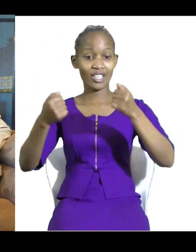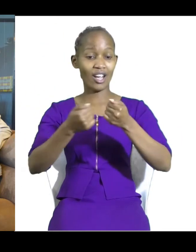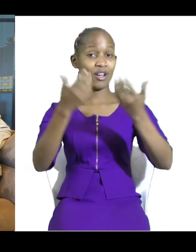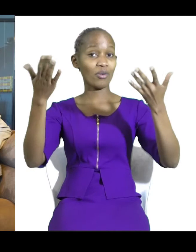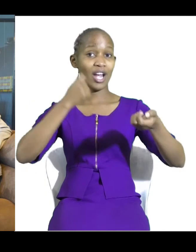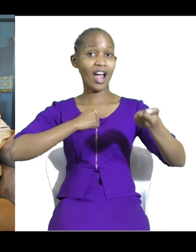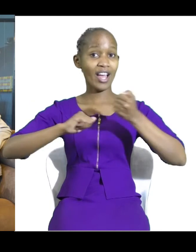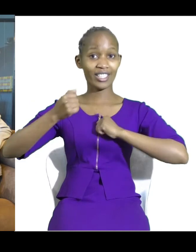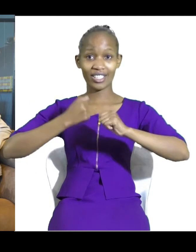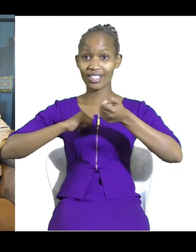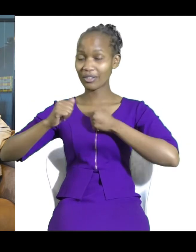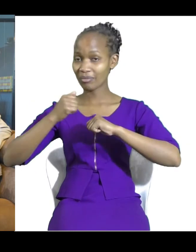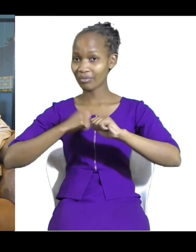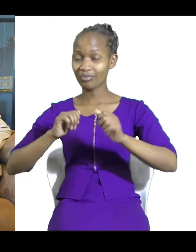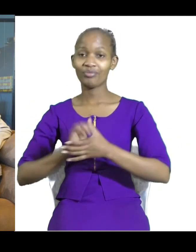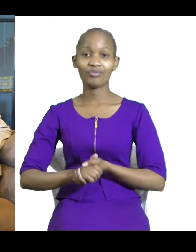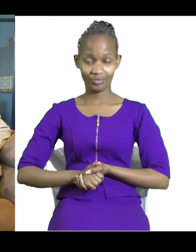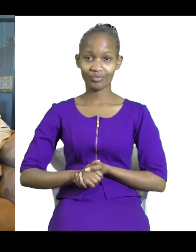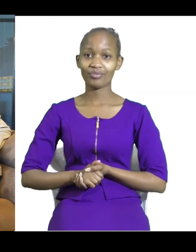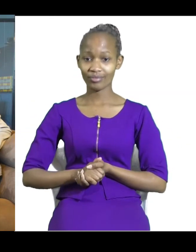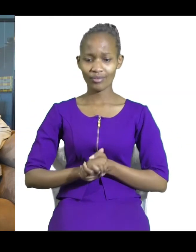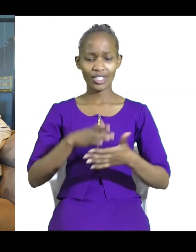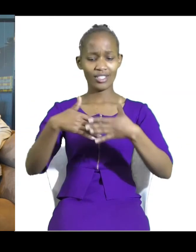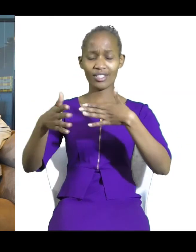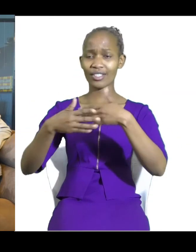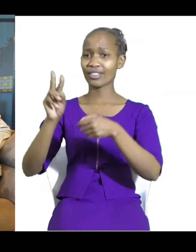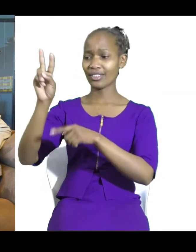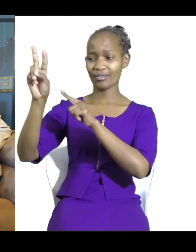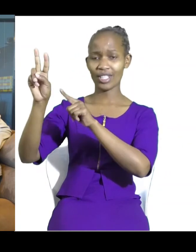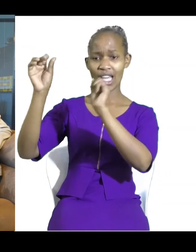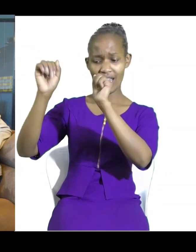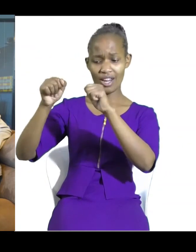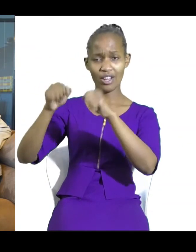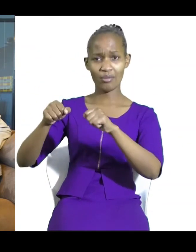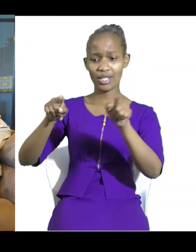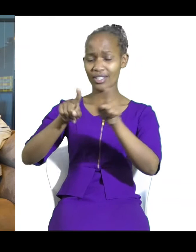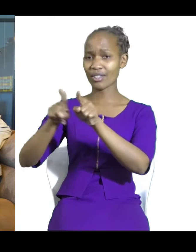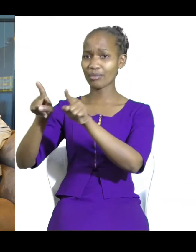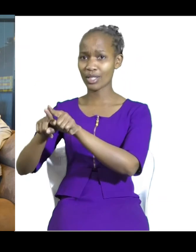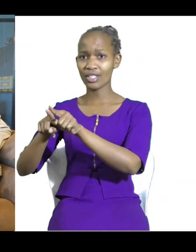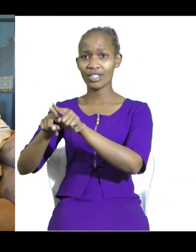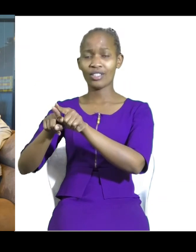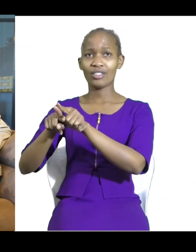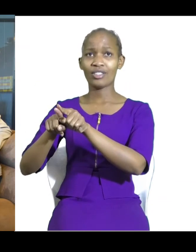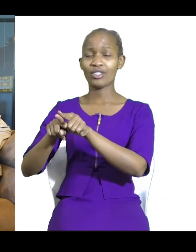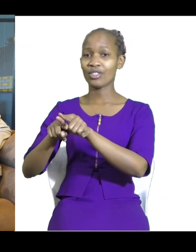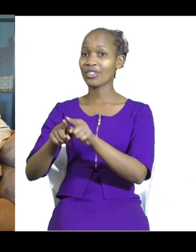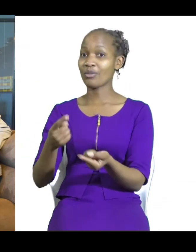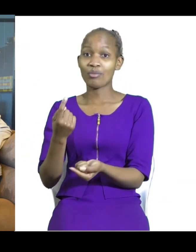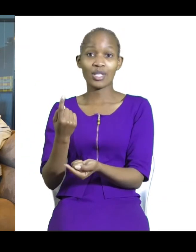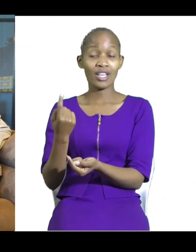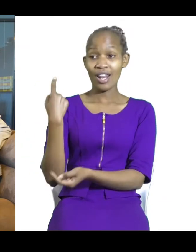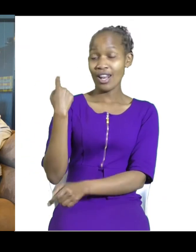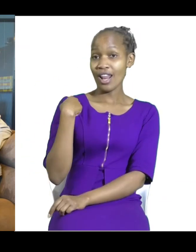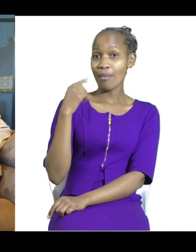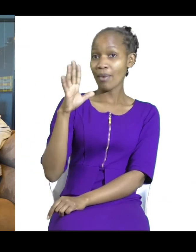in Rwanda, Kigali in Rwanda. Science TV was able also to be ranked as